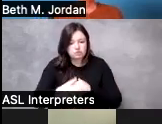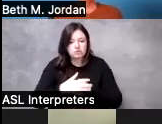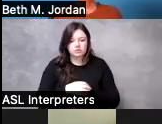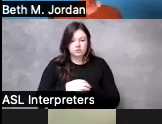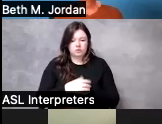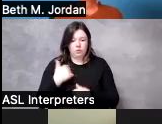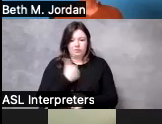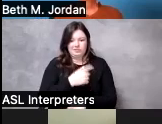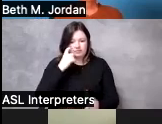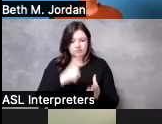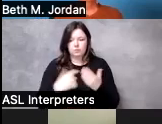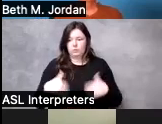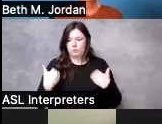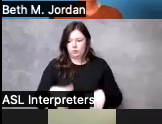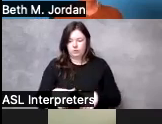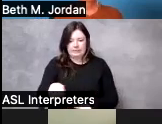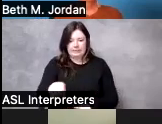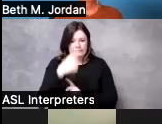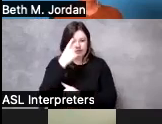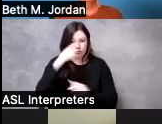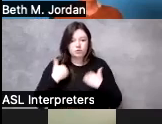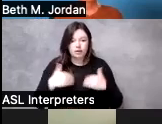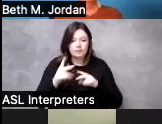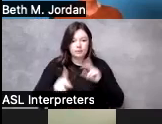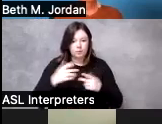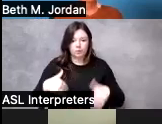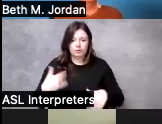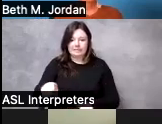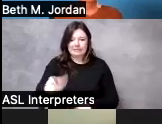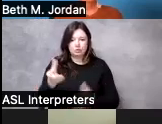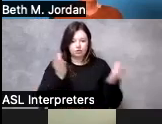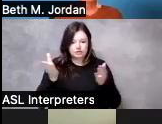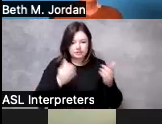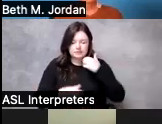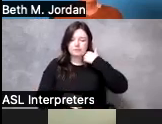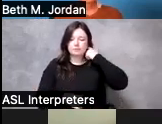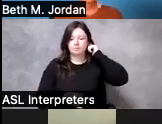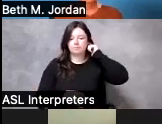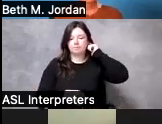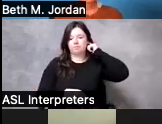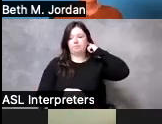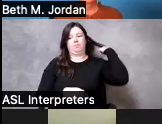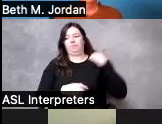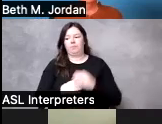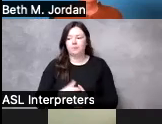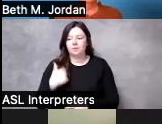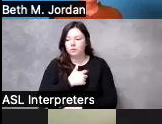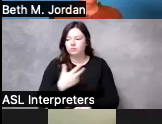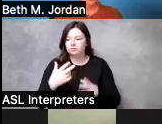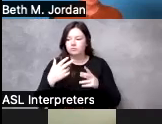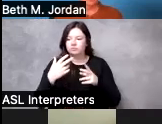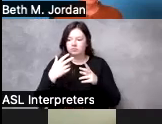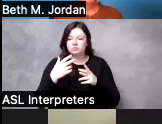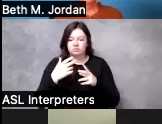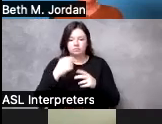we've developed a term called high acuity, which for us means a youth with intense behavioral or emotional needs that